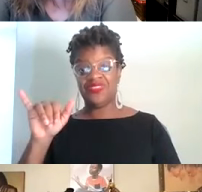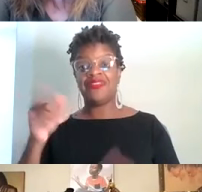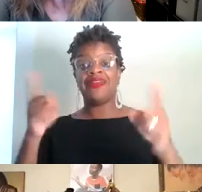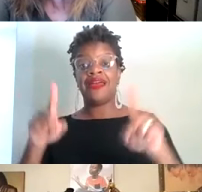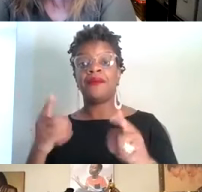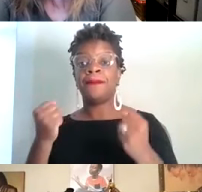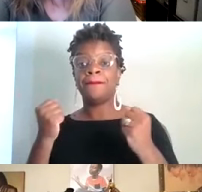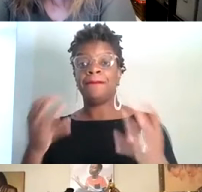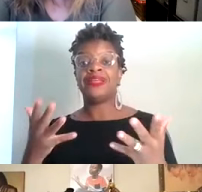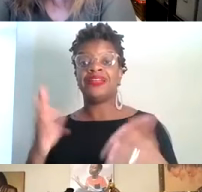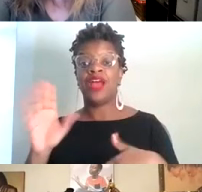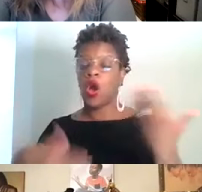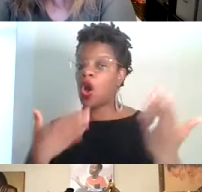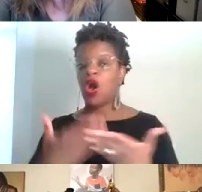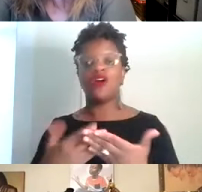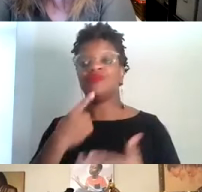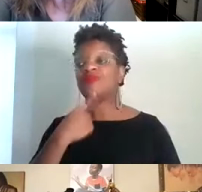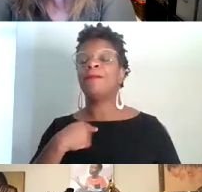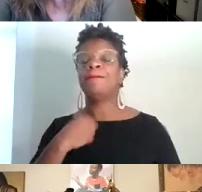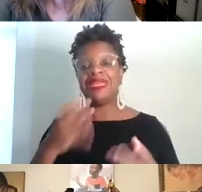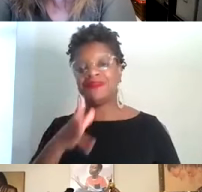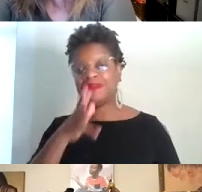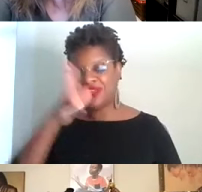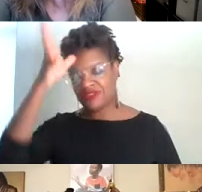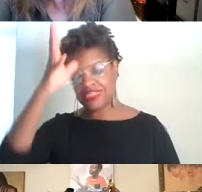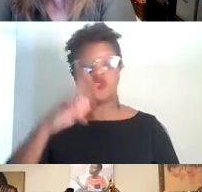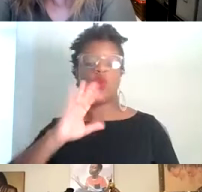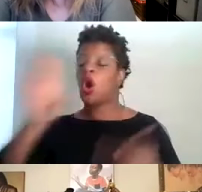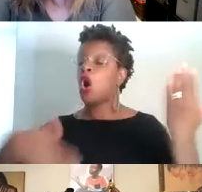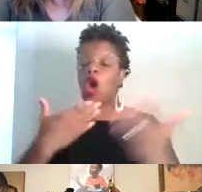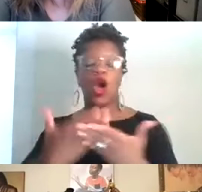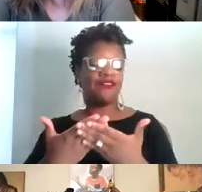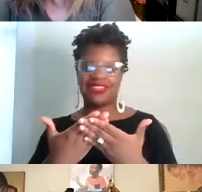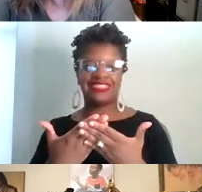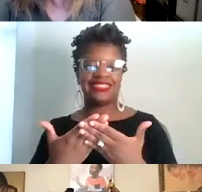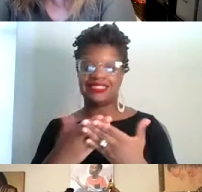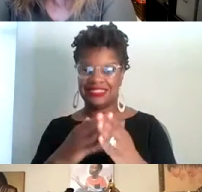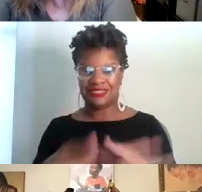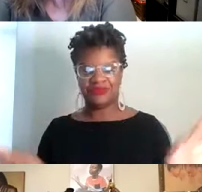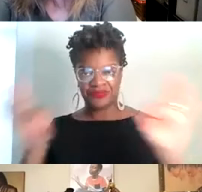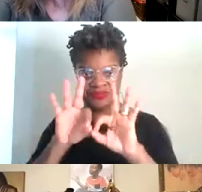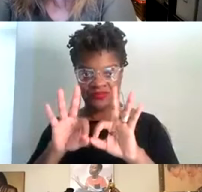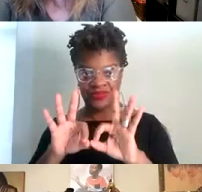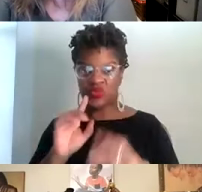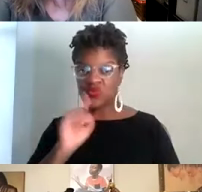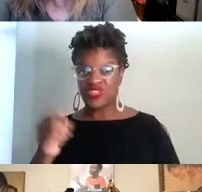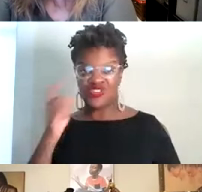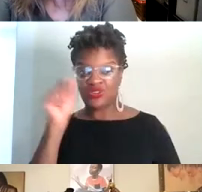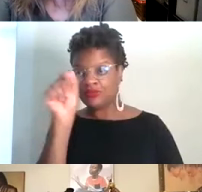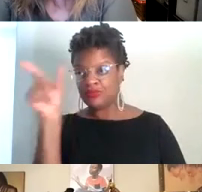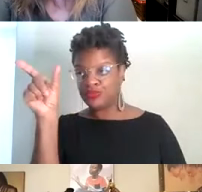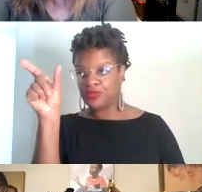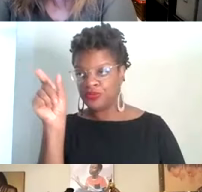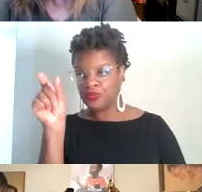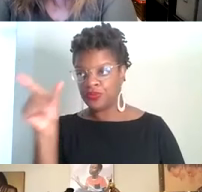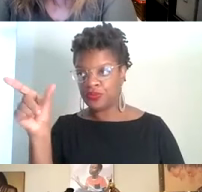of all of this is important. How do we prioritize all of these activities? This is how we want